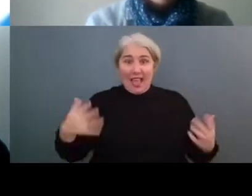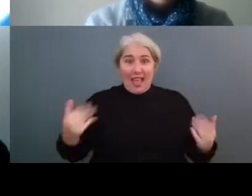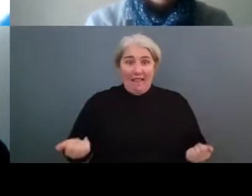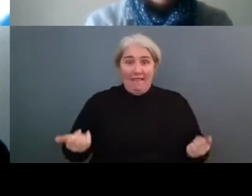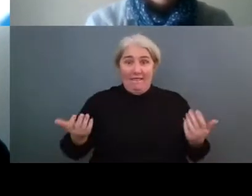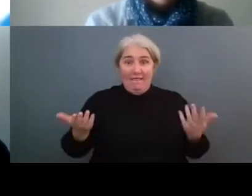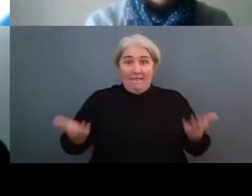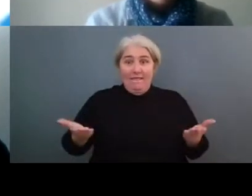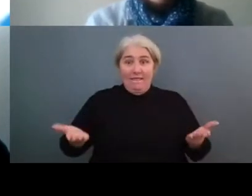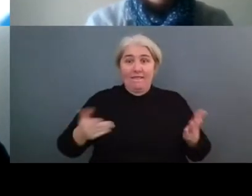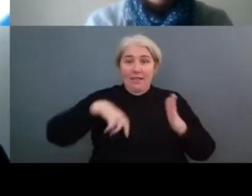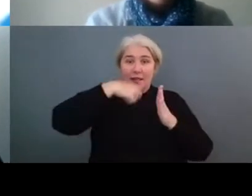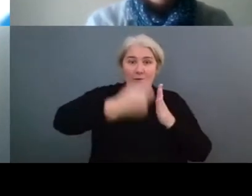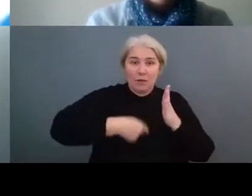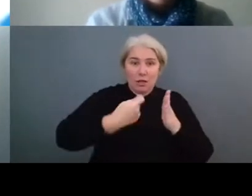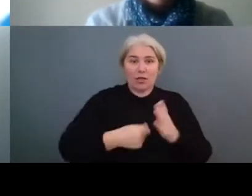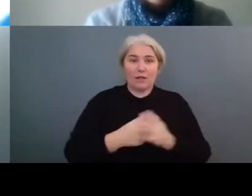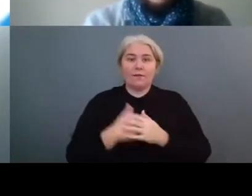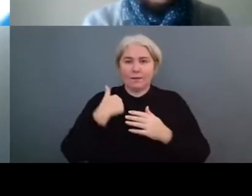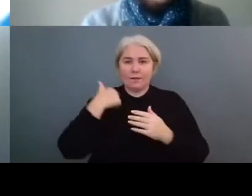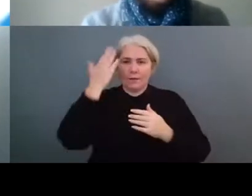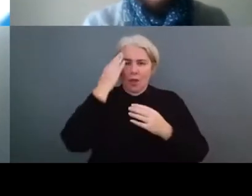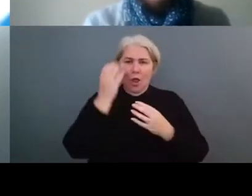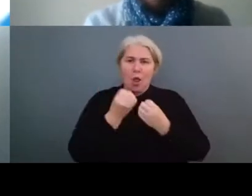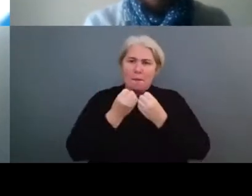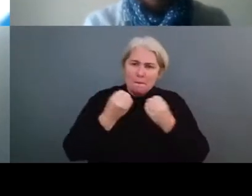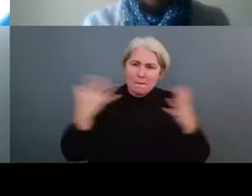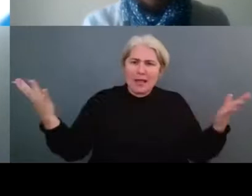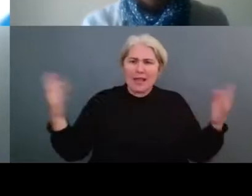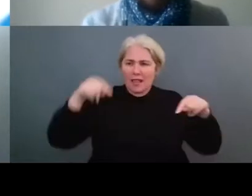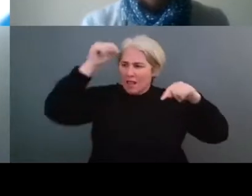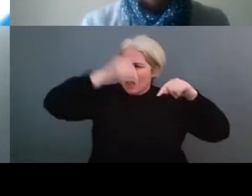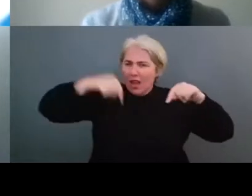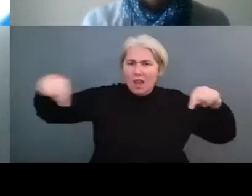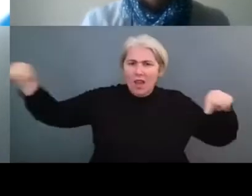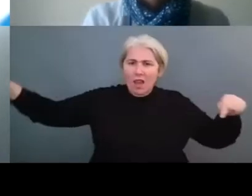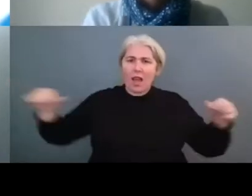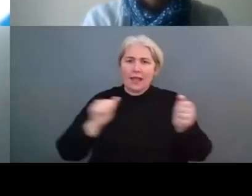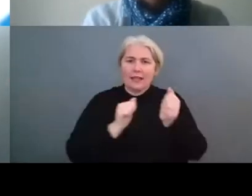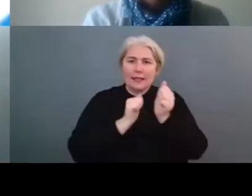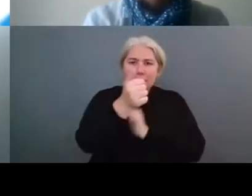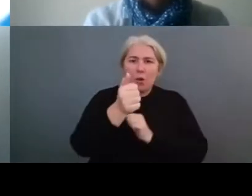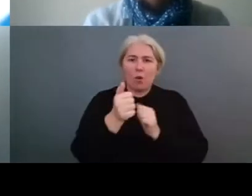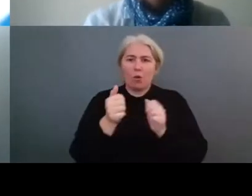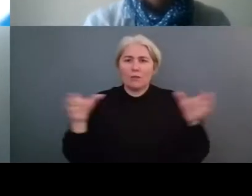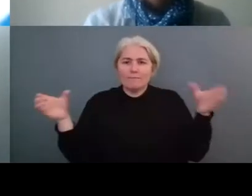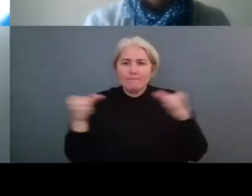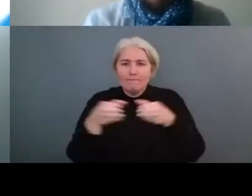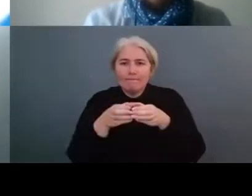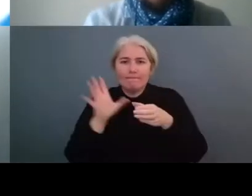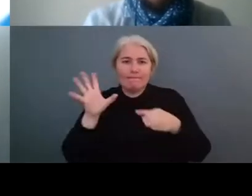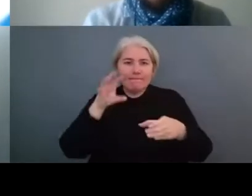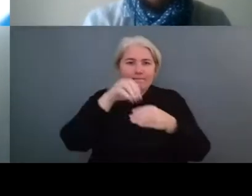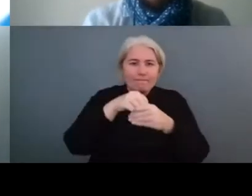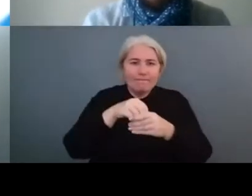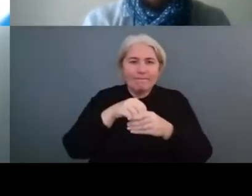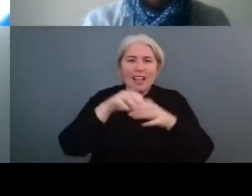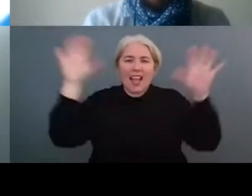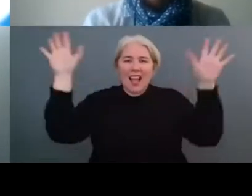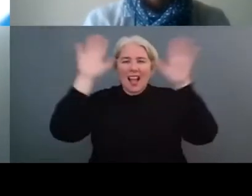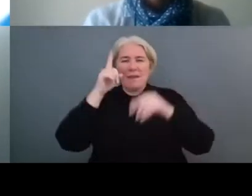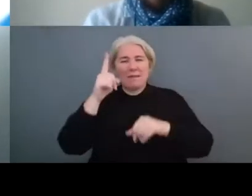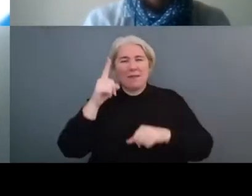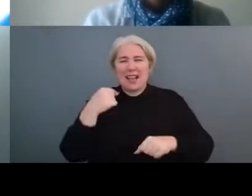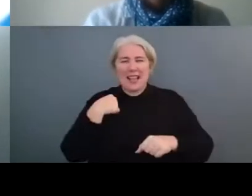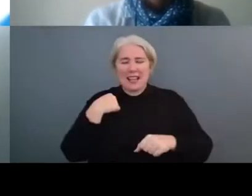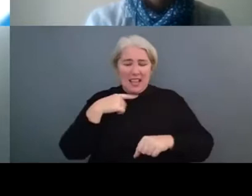lot of sports organizations getting involved and doing things, but at the same time, especially in the era of climate, we don't really have time to